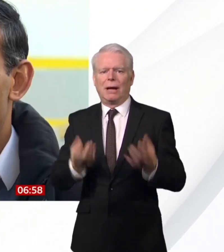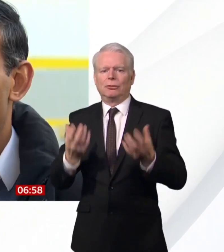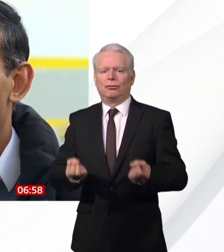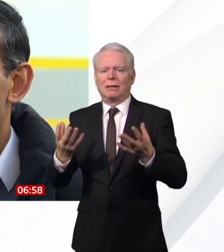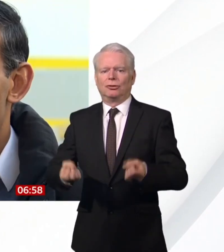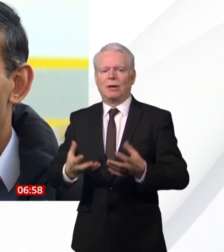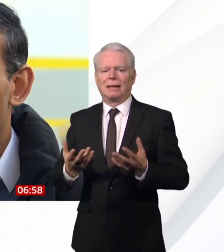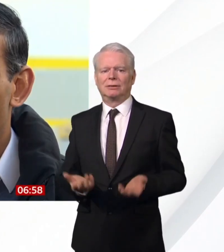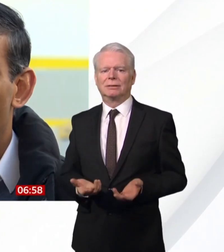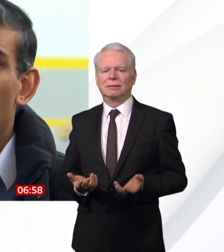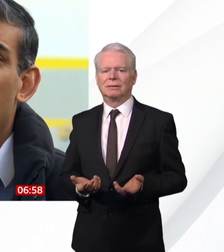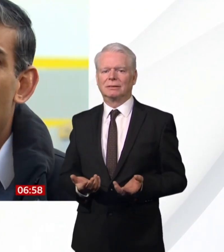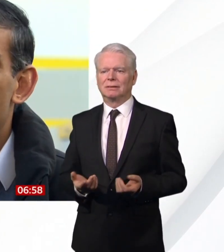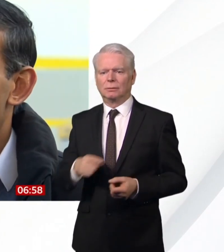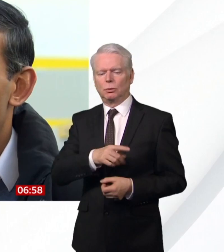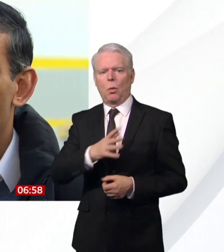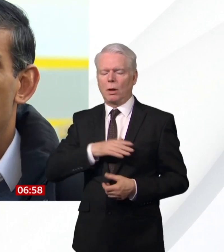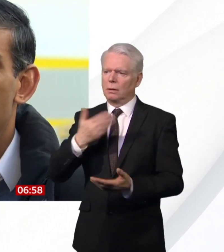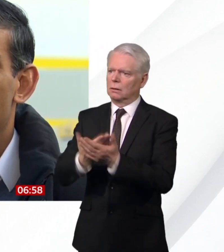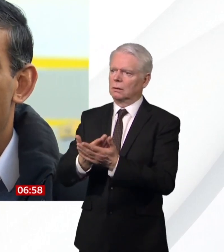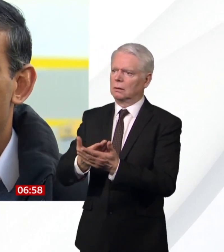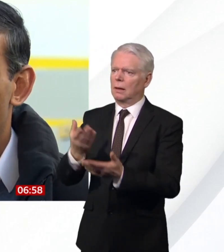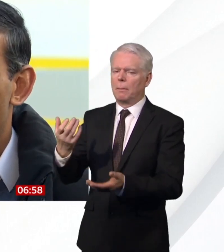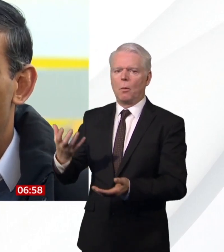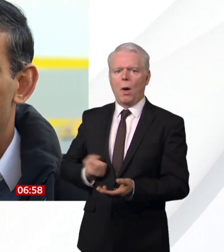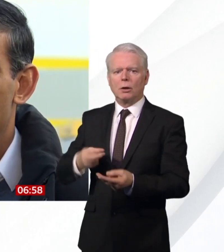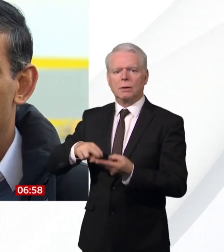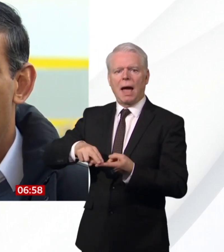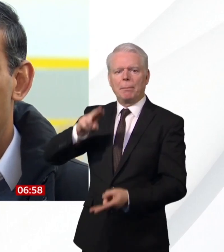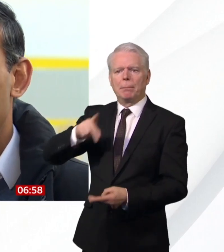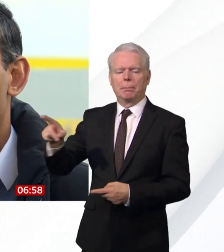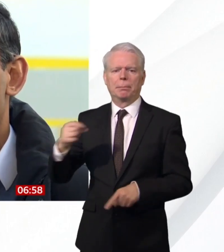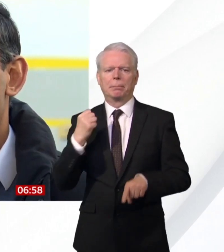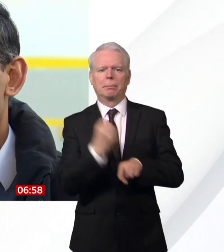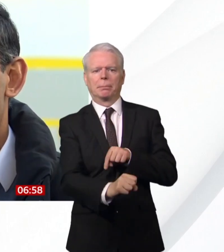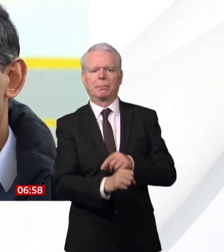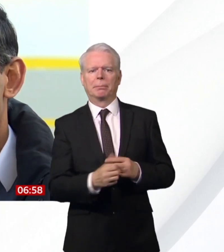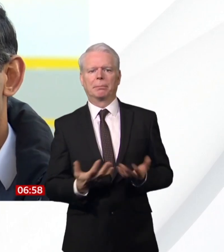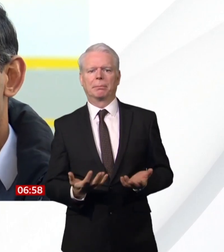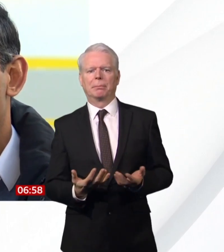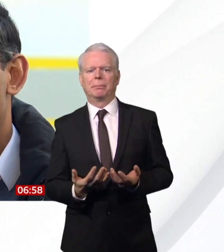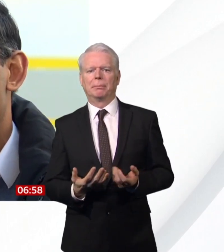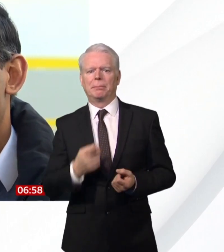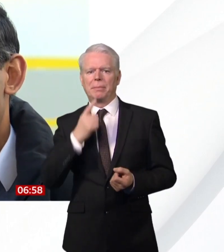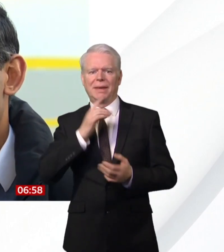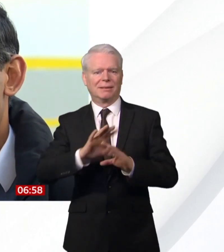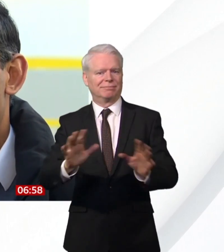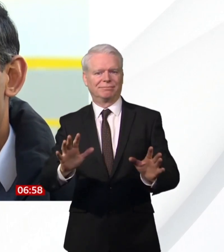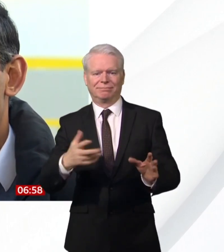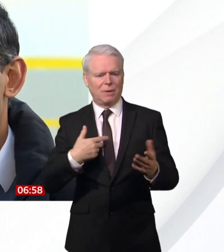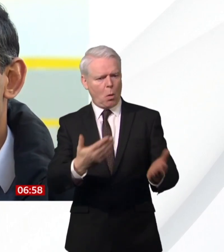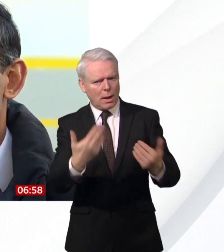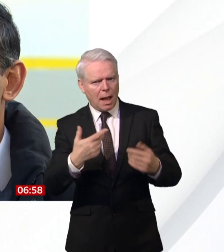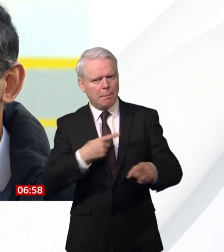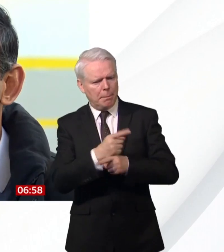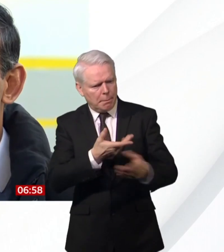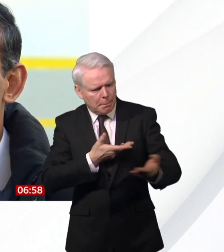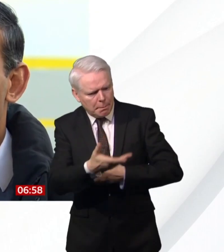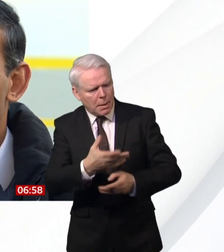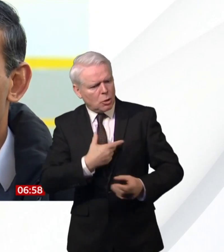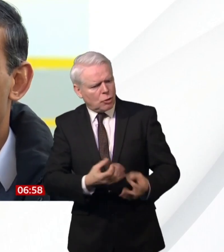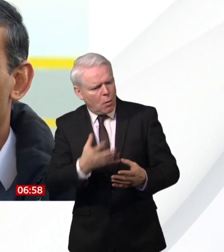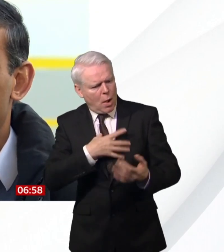Health Secretary's been clear, the door is always open, that's always been the case. We want to be fair, reasonable and constructive. That's why we accepted the recommendations of